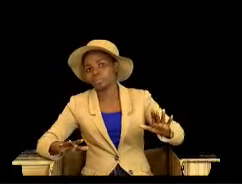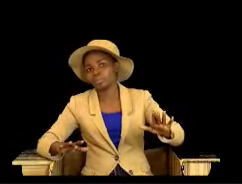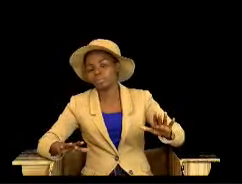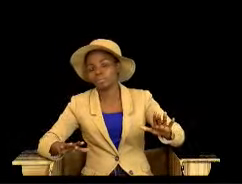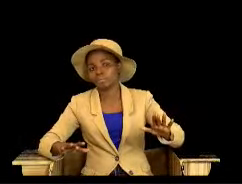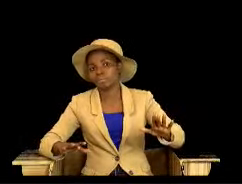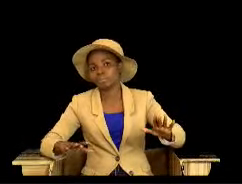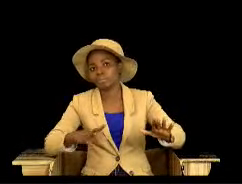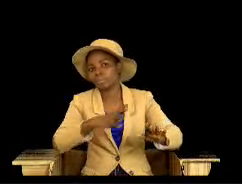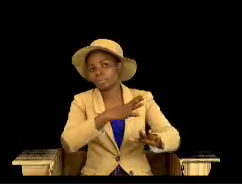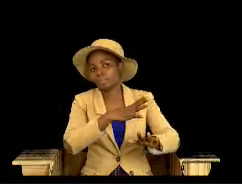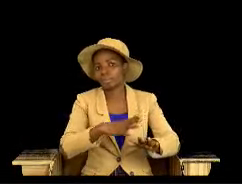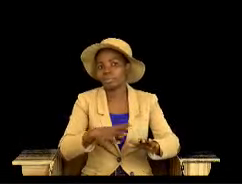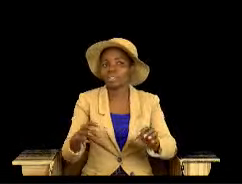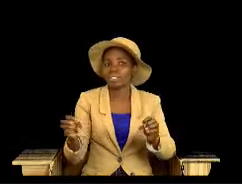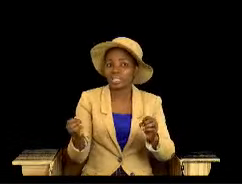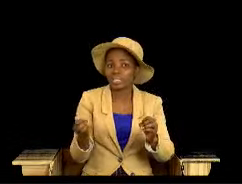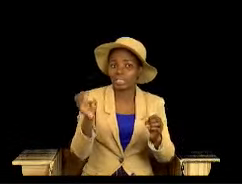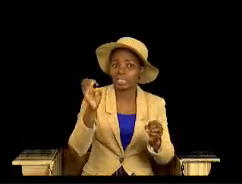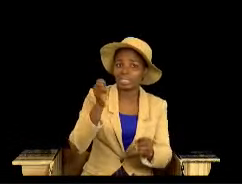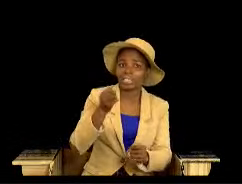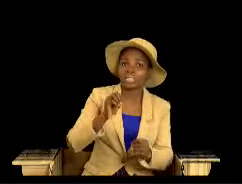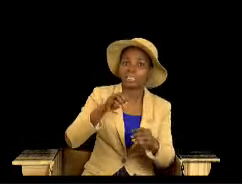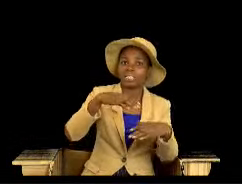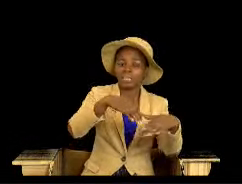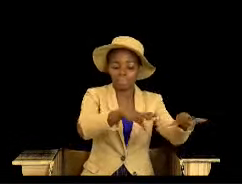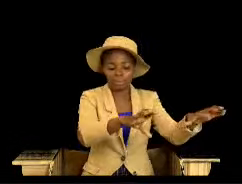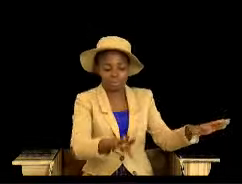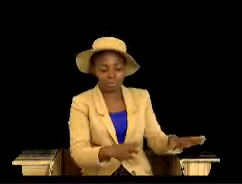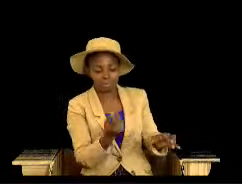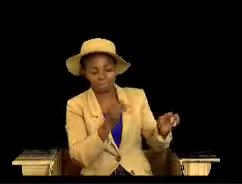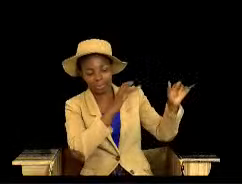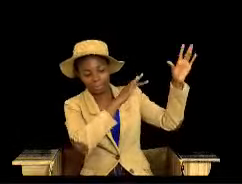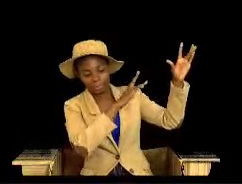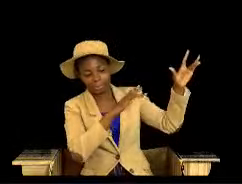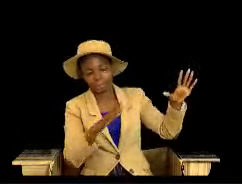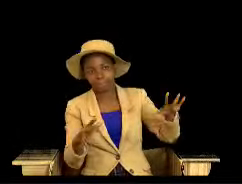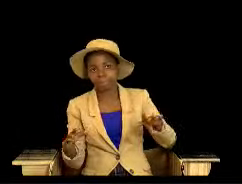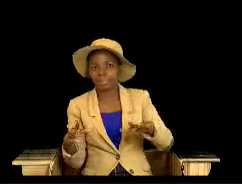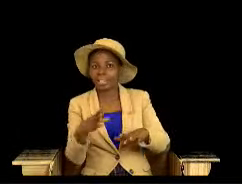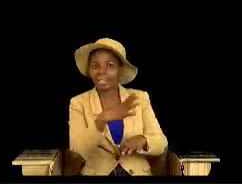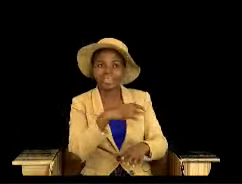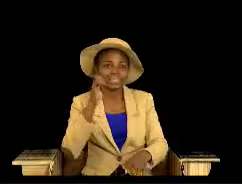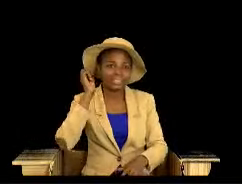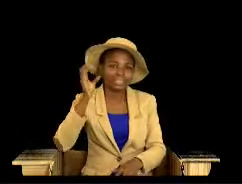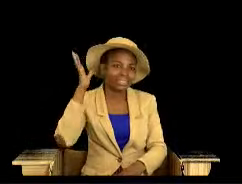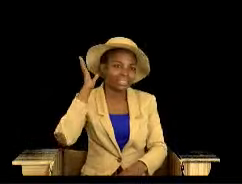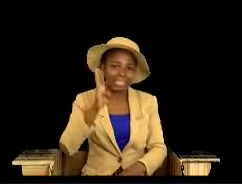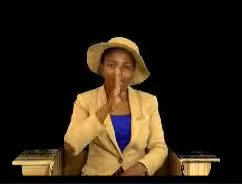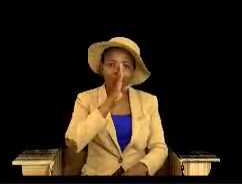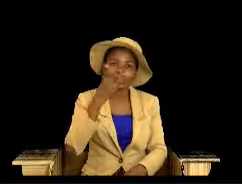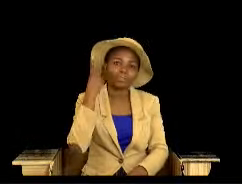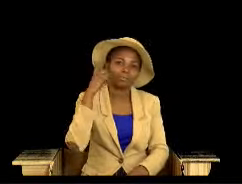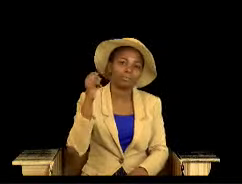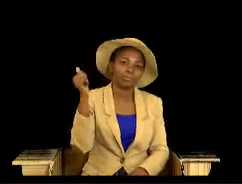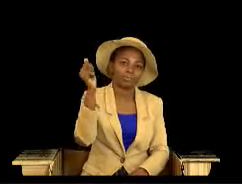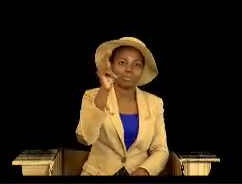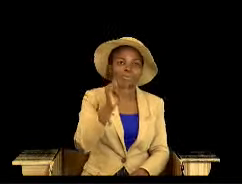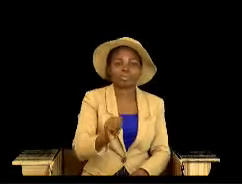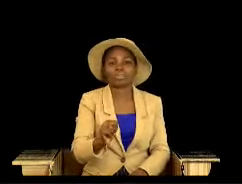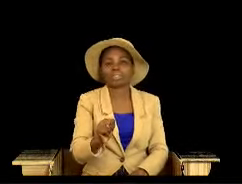sea Heaven of the sea and it shall be for an Heaven